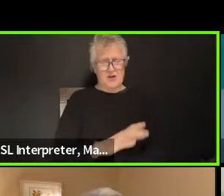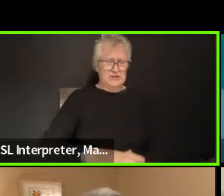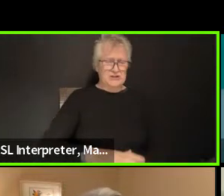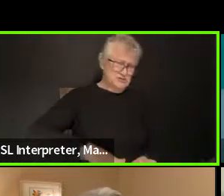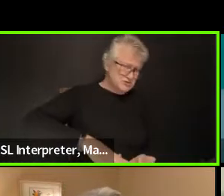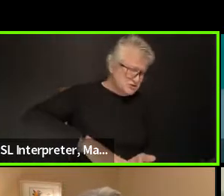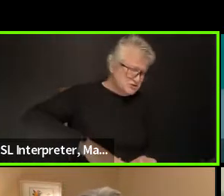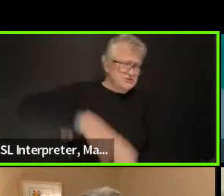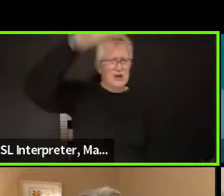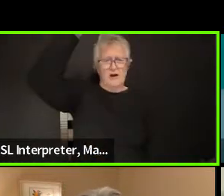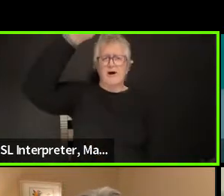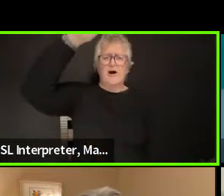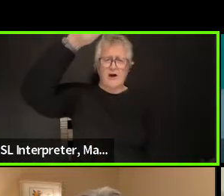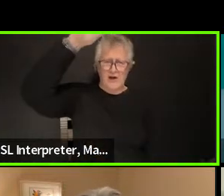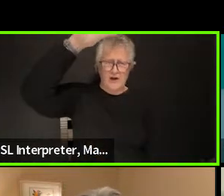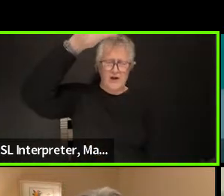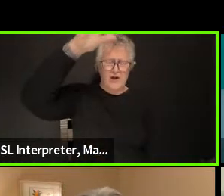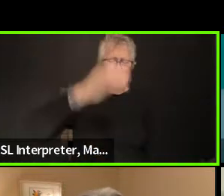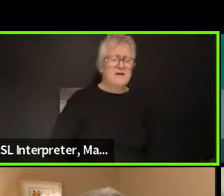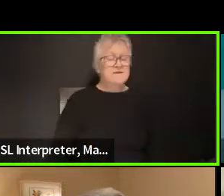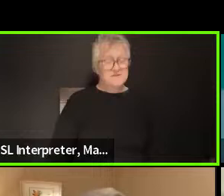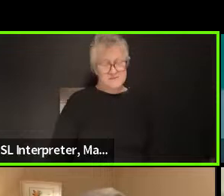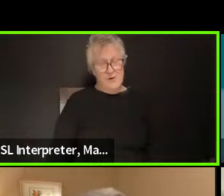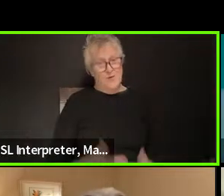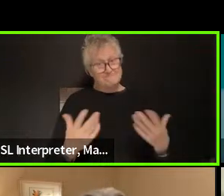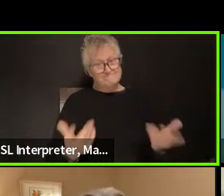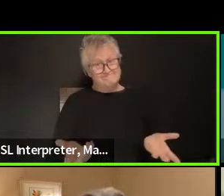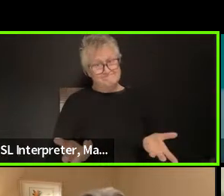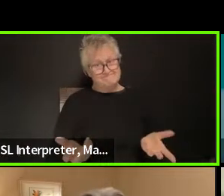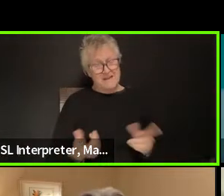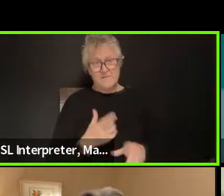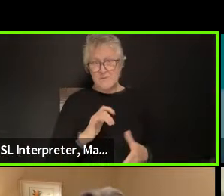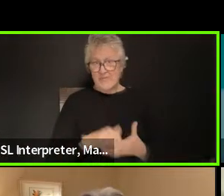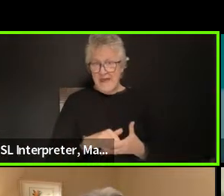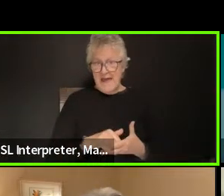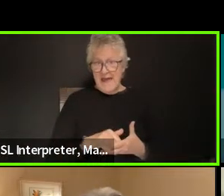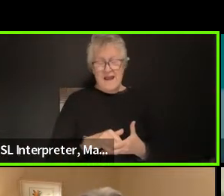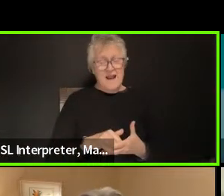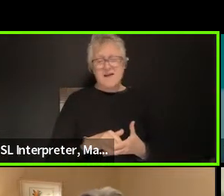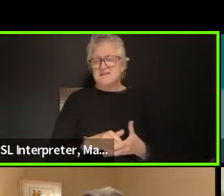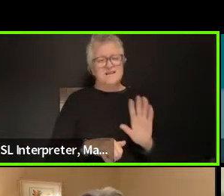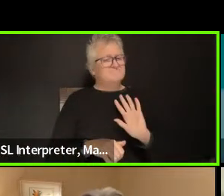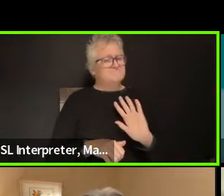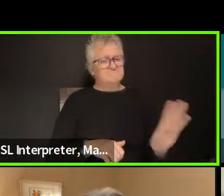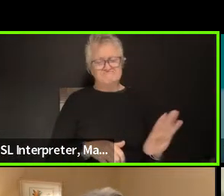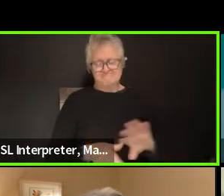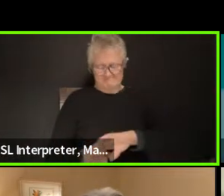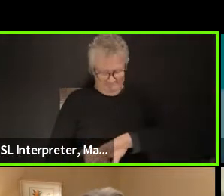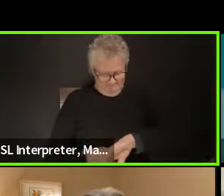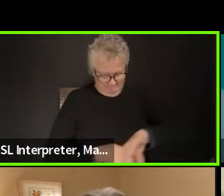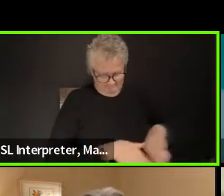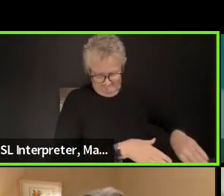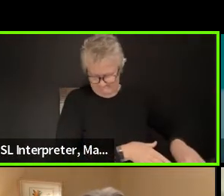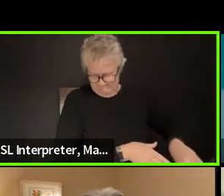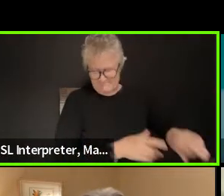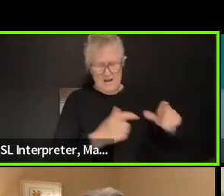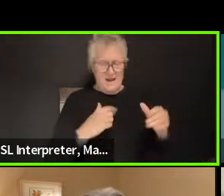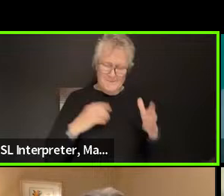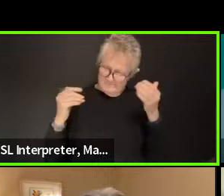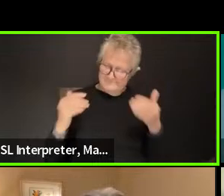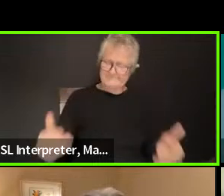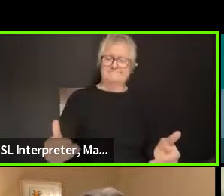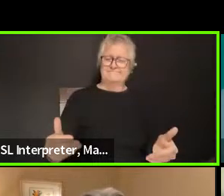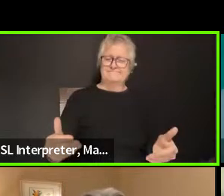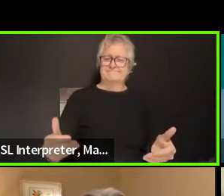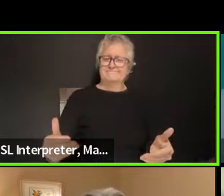And so I think that I'm going to keep a lot of paper out of the landfill, plus be like 7 times more organized because I just click a